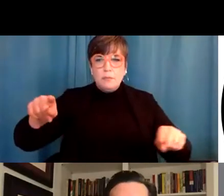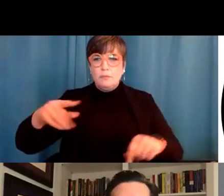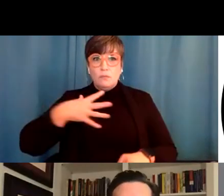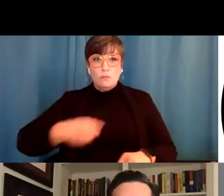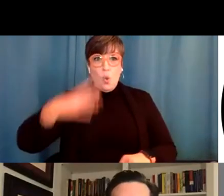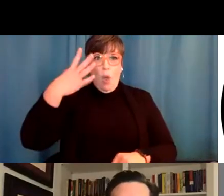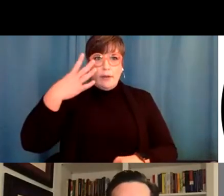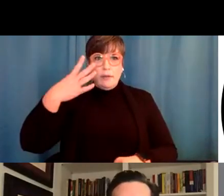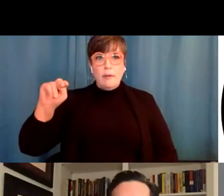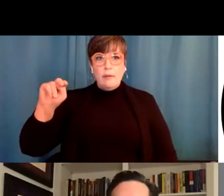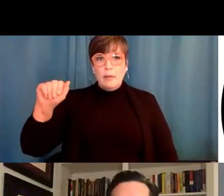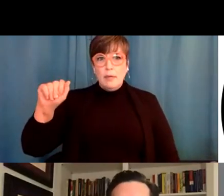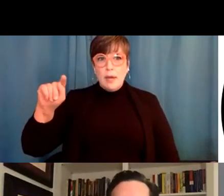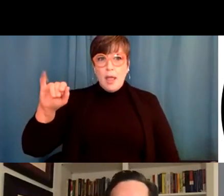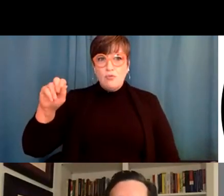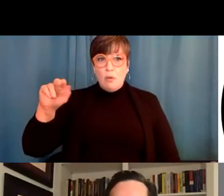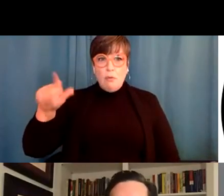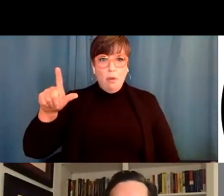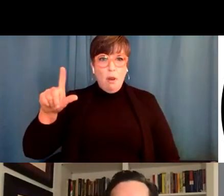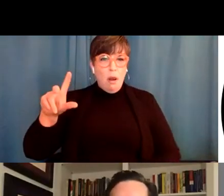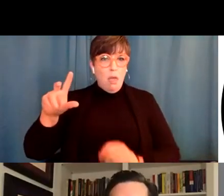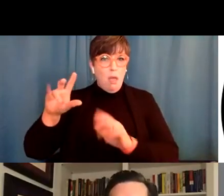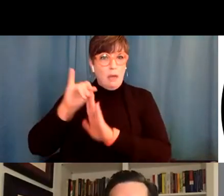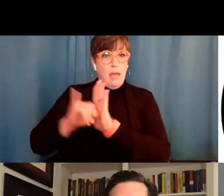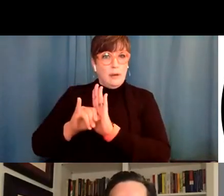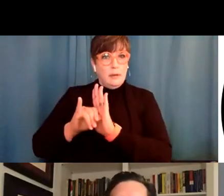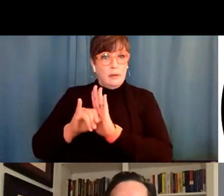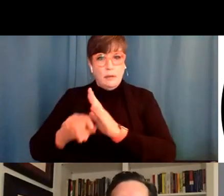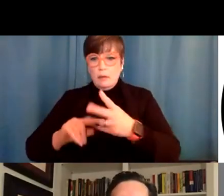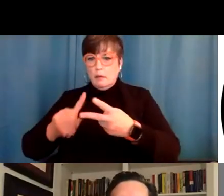and multiculturalism in the United States predates Donald Trump.